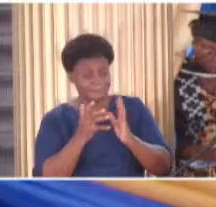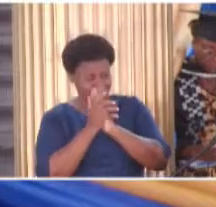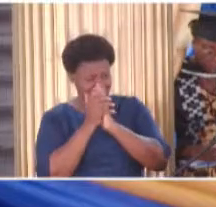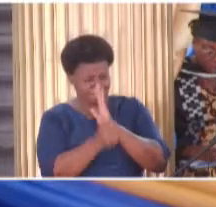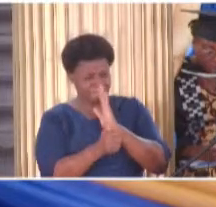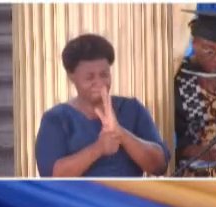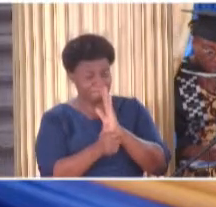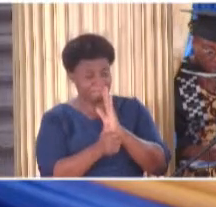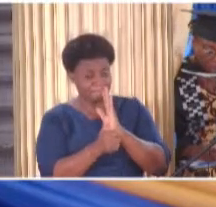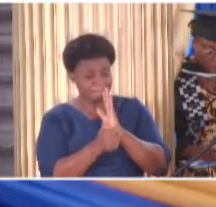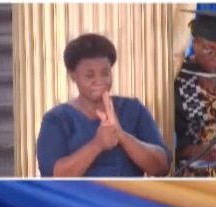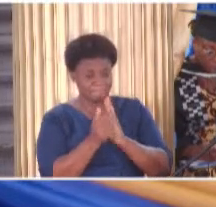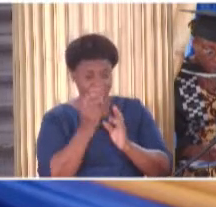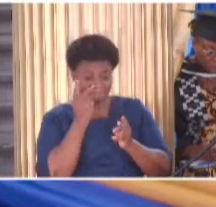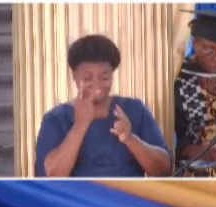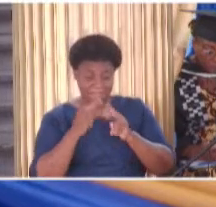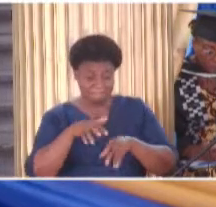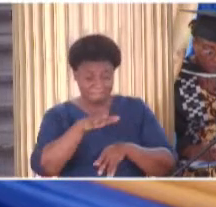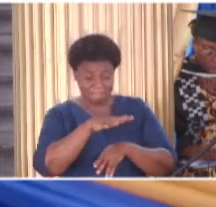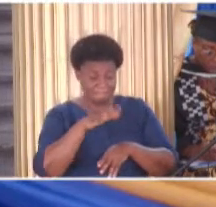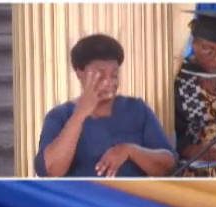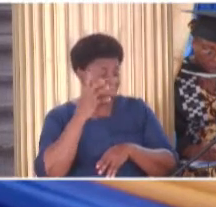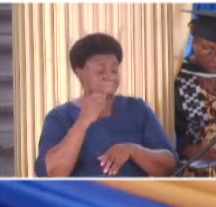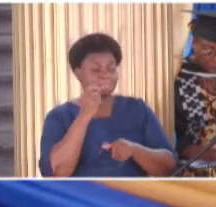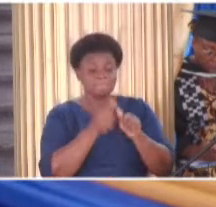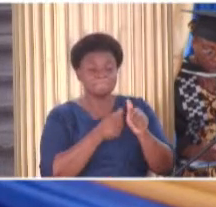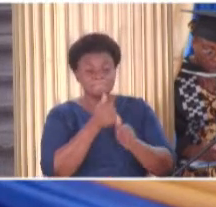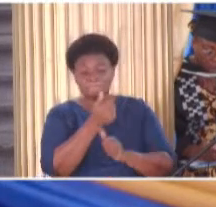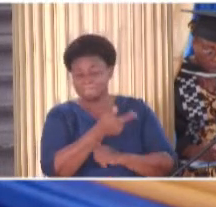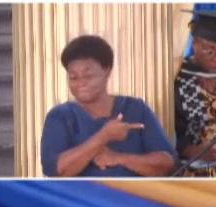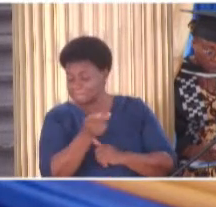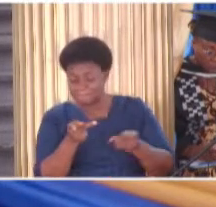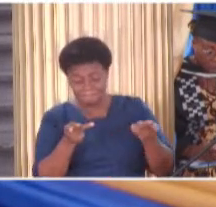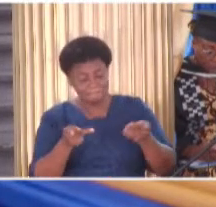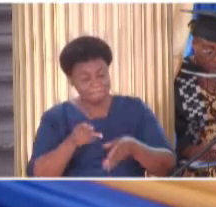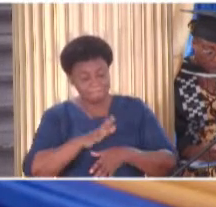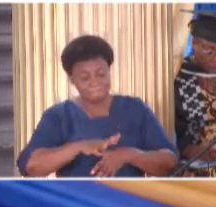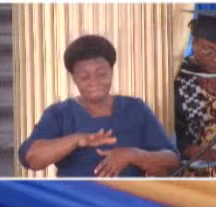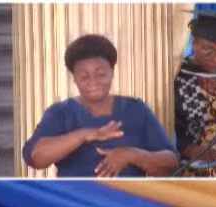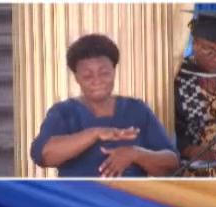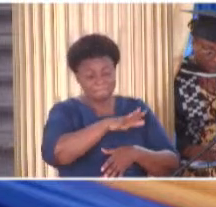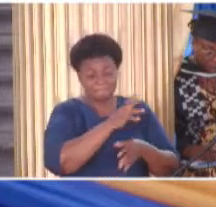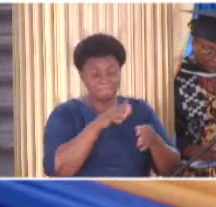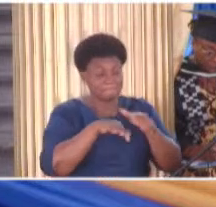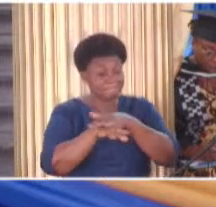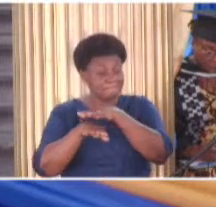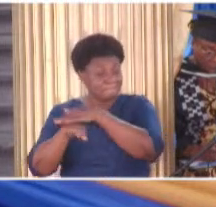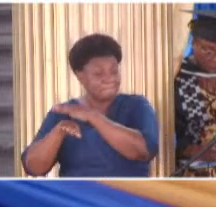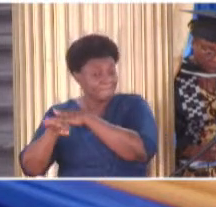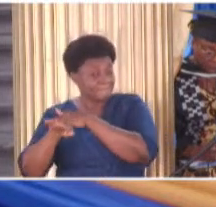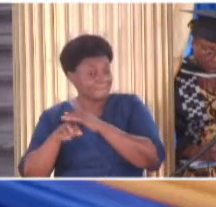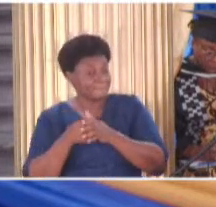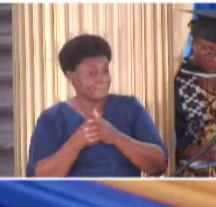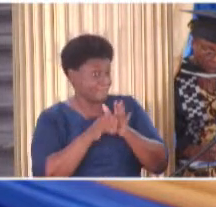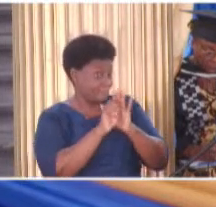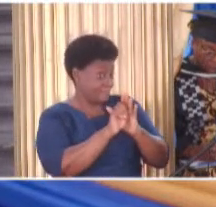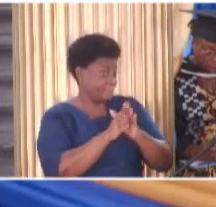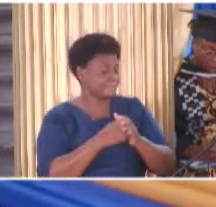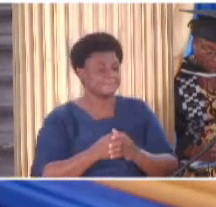inclusivity. And this must be in every space you enter. So, for